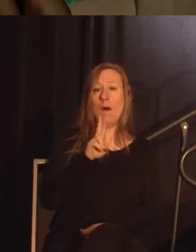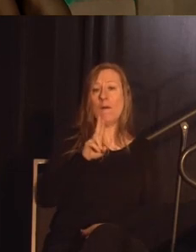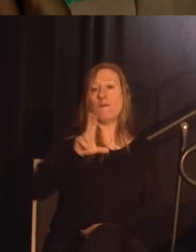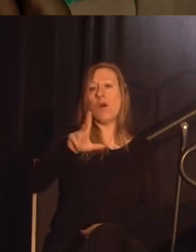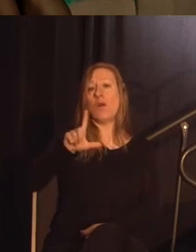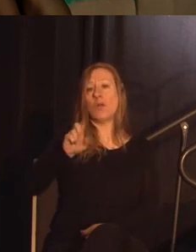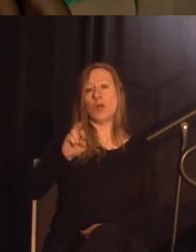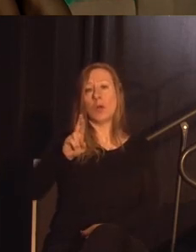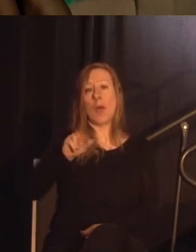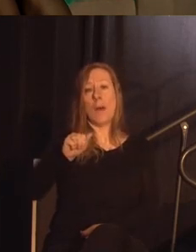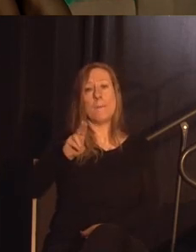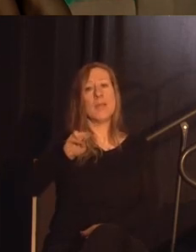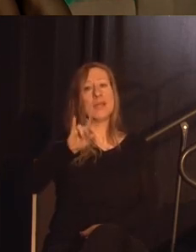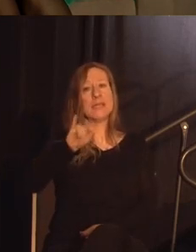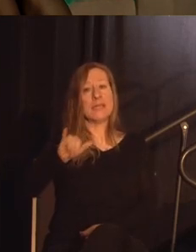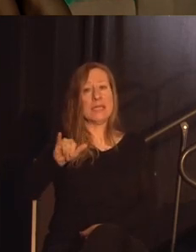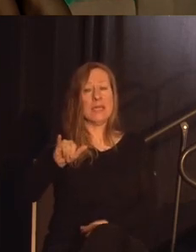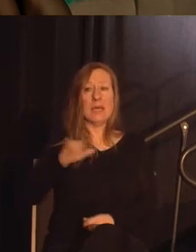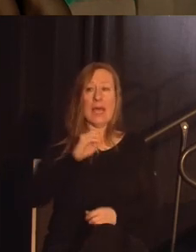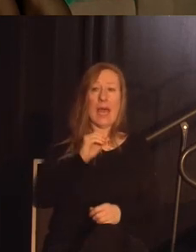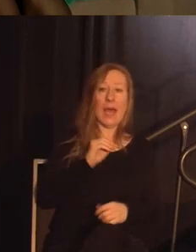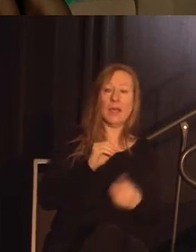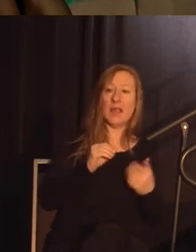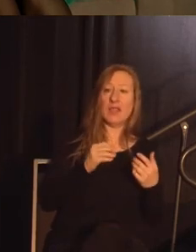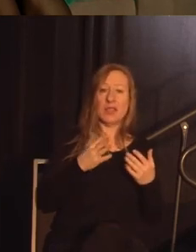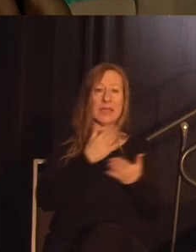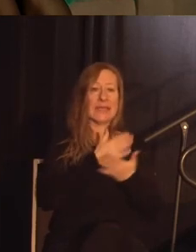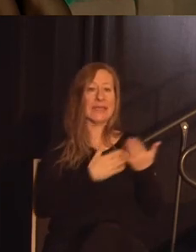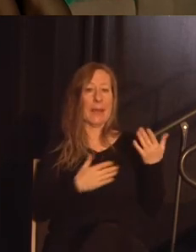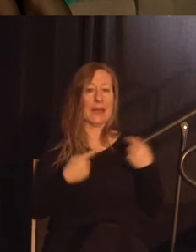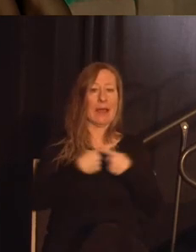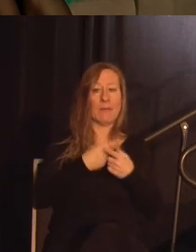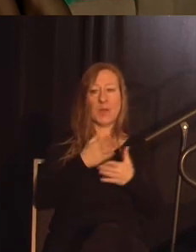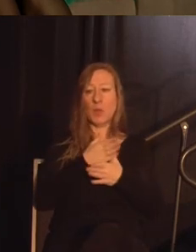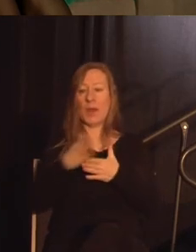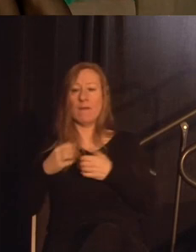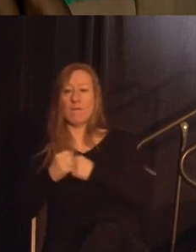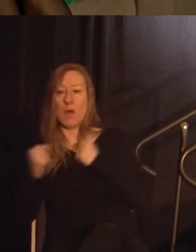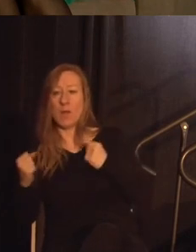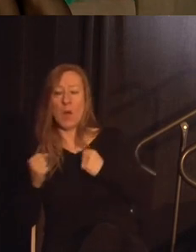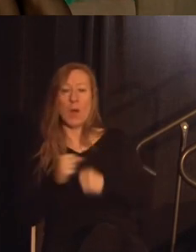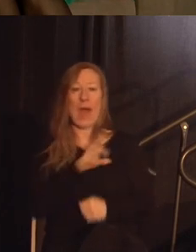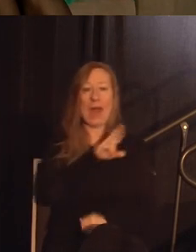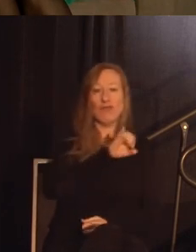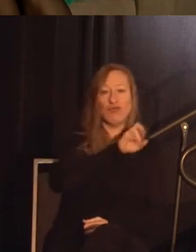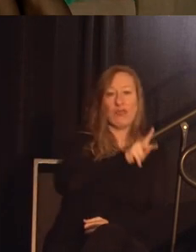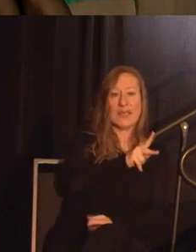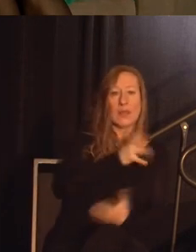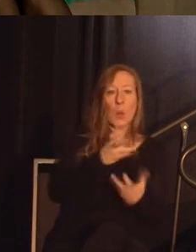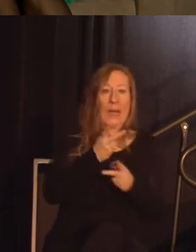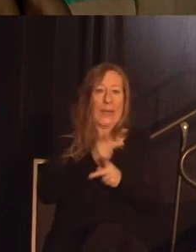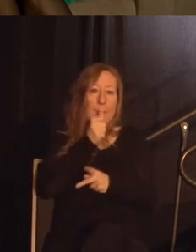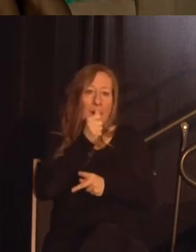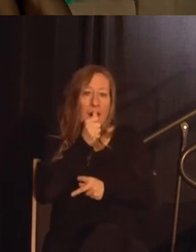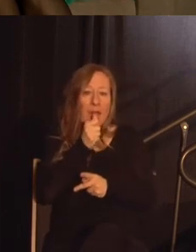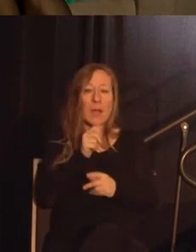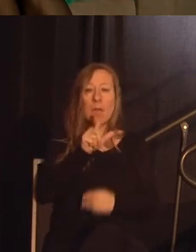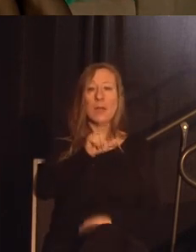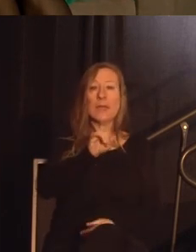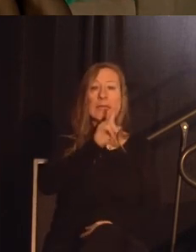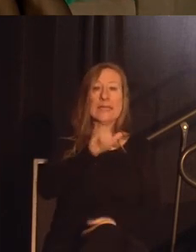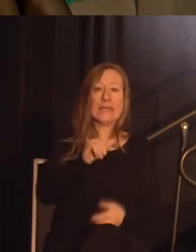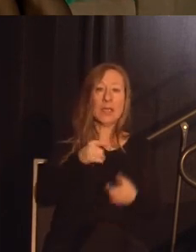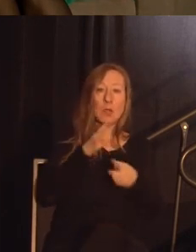this tension between vulnerability and risk, between exposure and privacy. And, you know, Lindy, you sort of, you know,